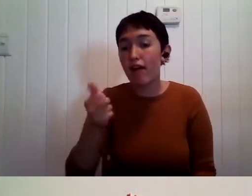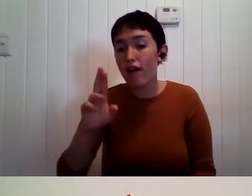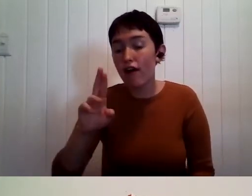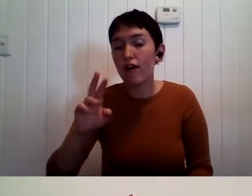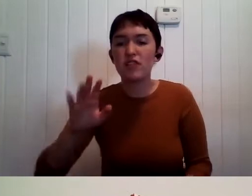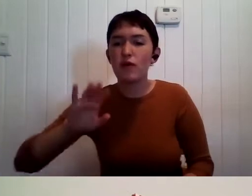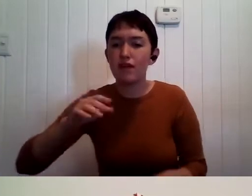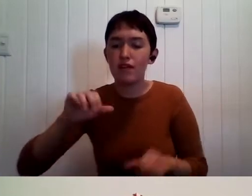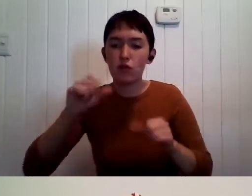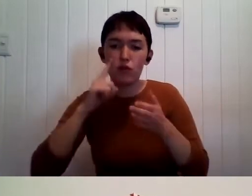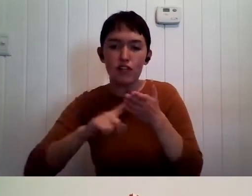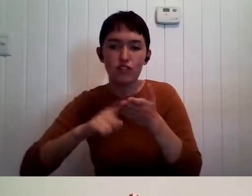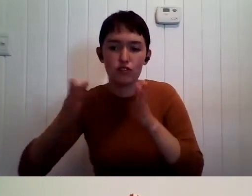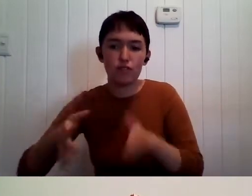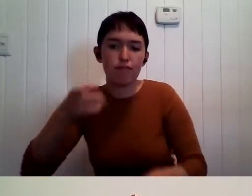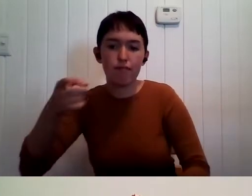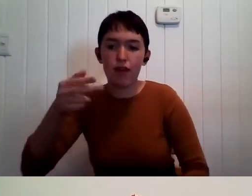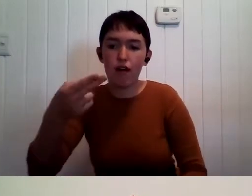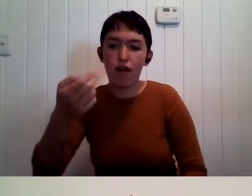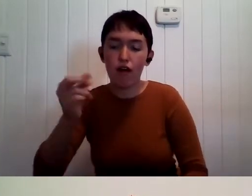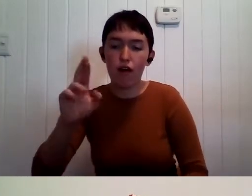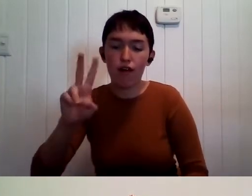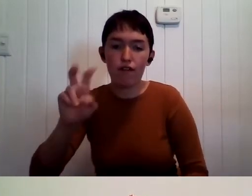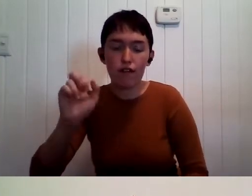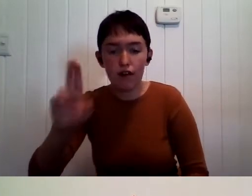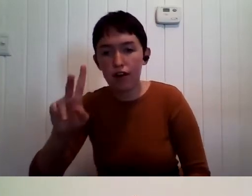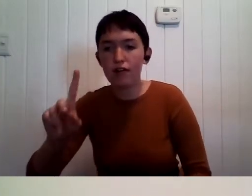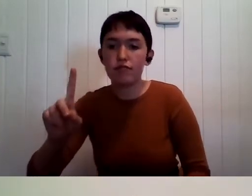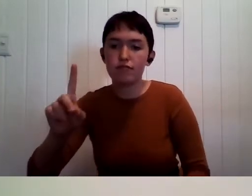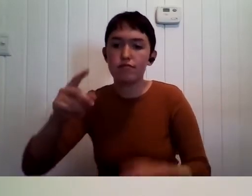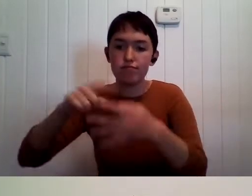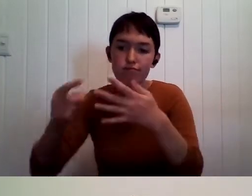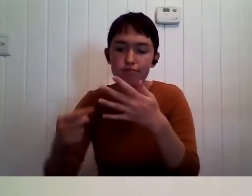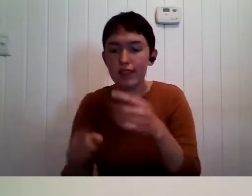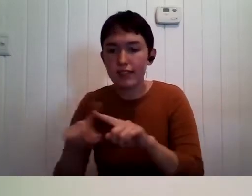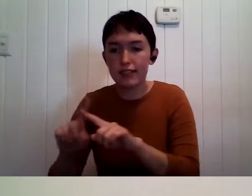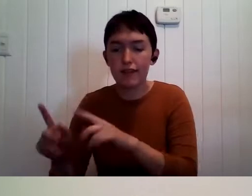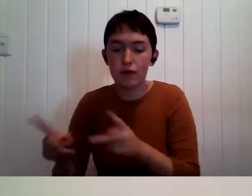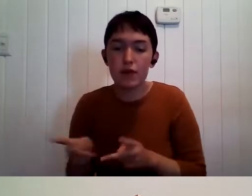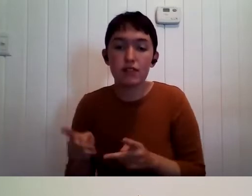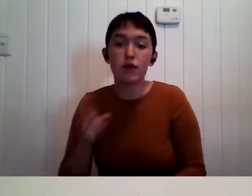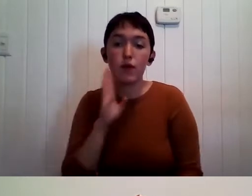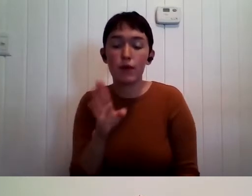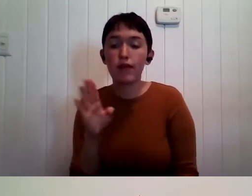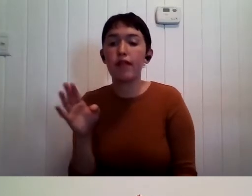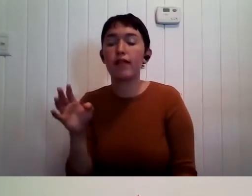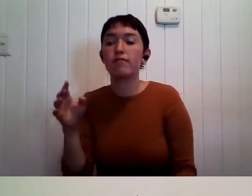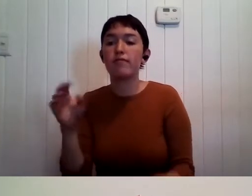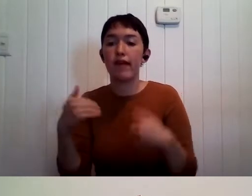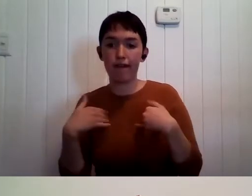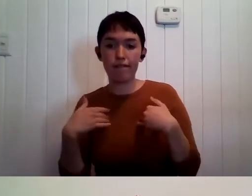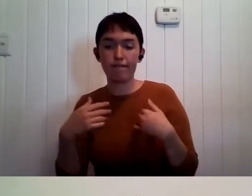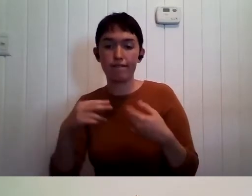take a sample, but they won't have the sequencing stuff in their lab themselves, and they'll send it to Illumina. And so do